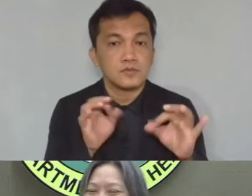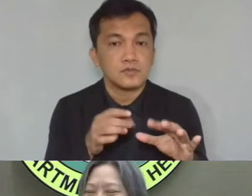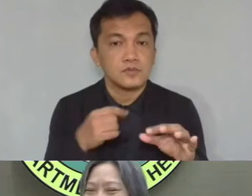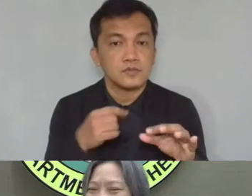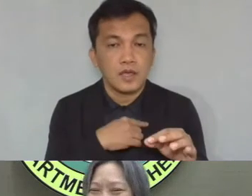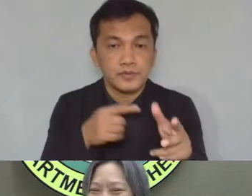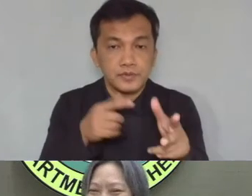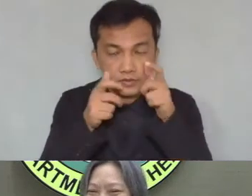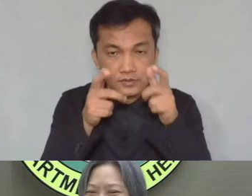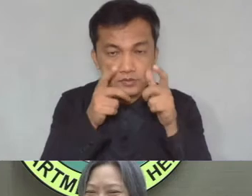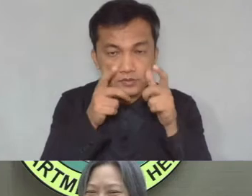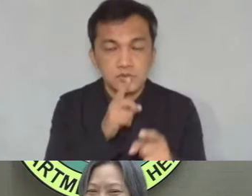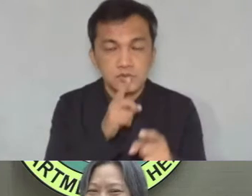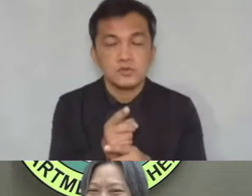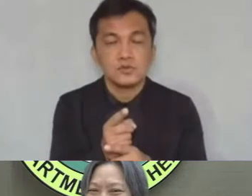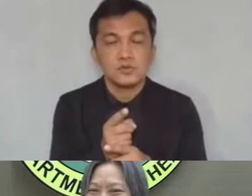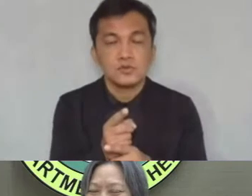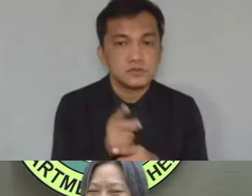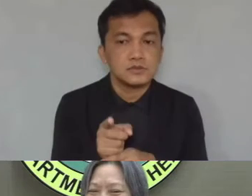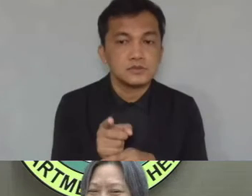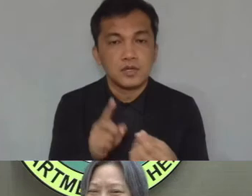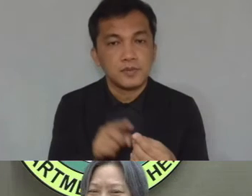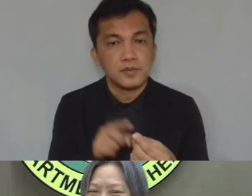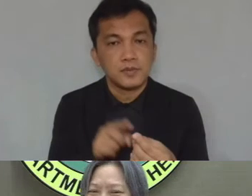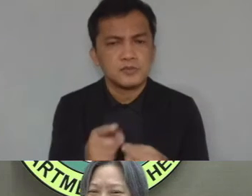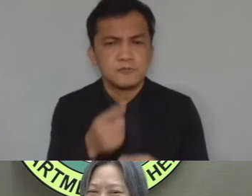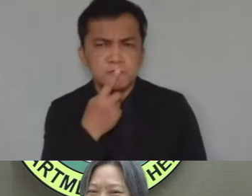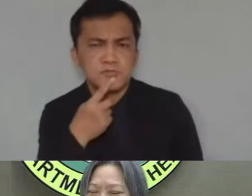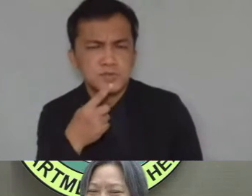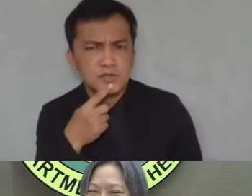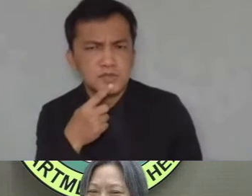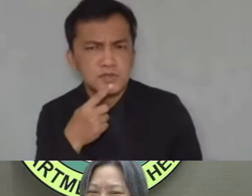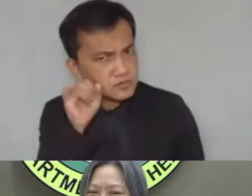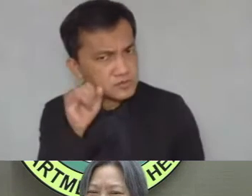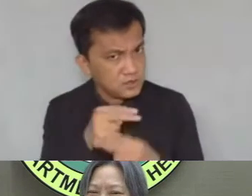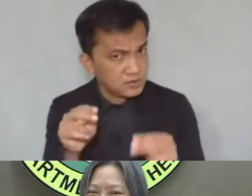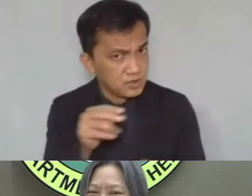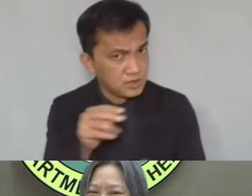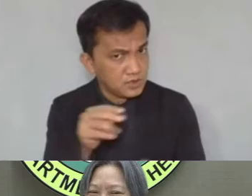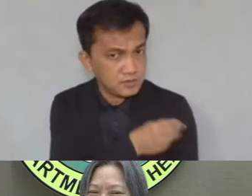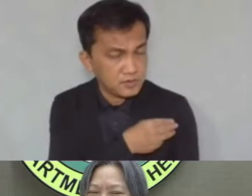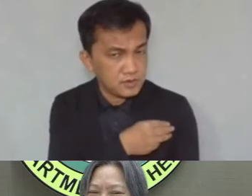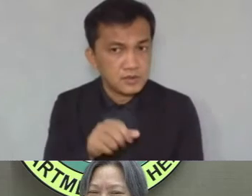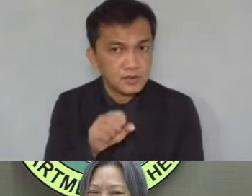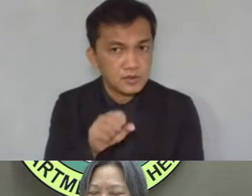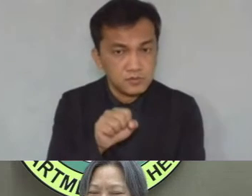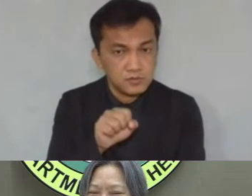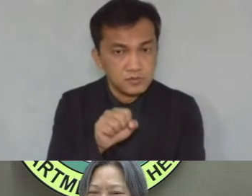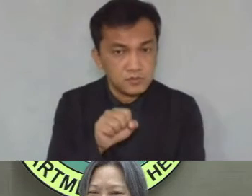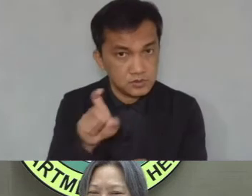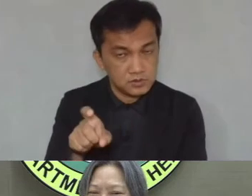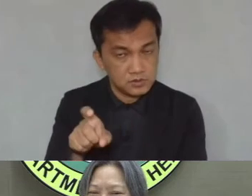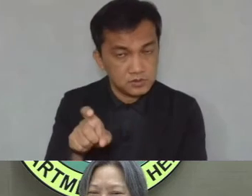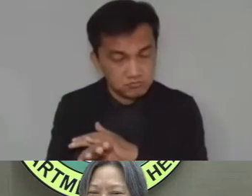Definitely, the feedback of our listeners can actually weigh into that one. Iris, what are your thoughts? Non-medical personnel